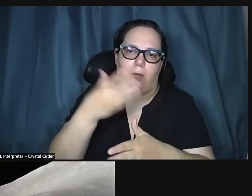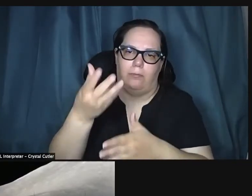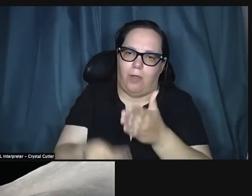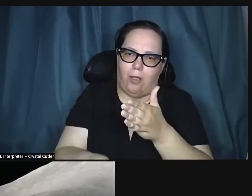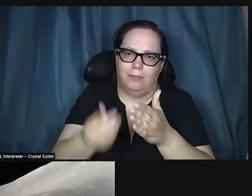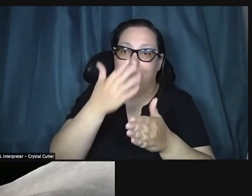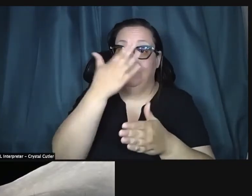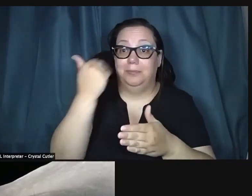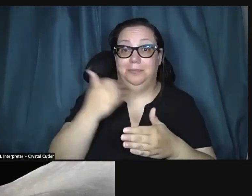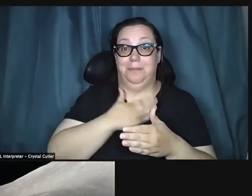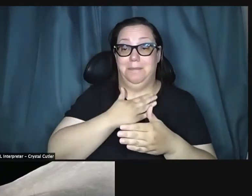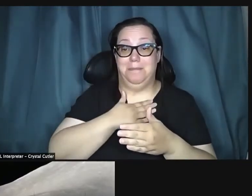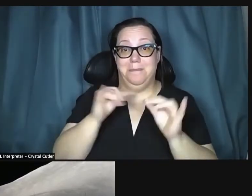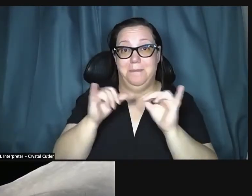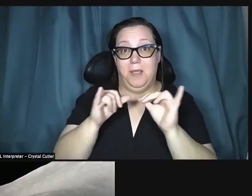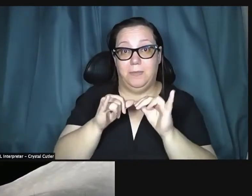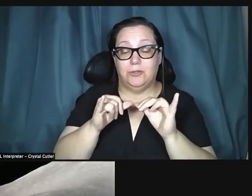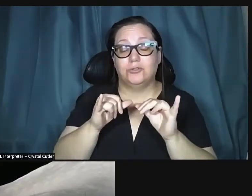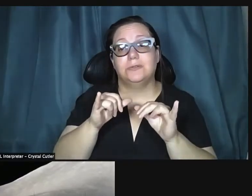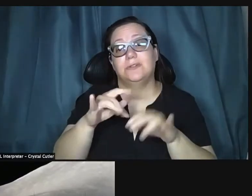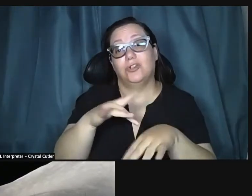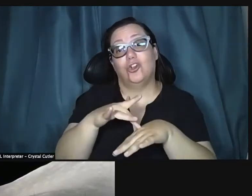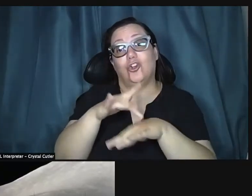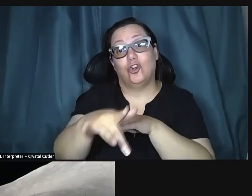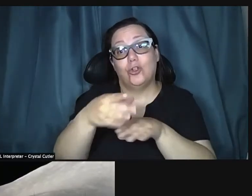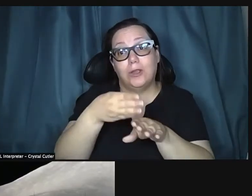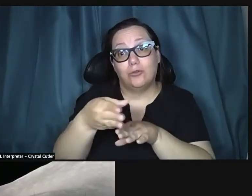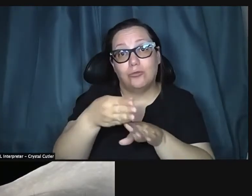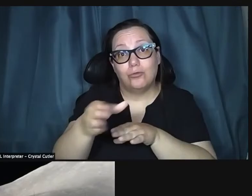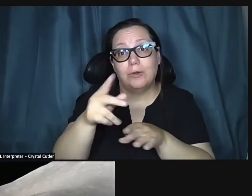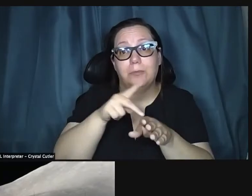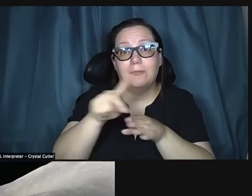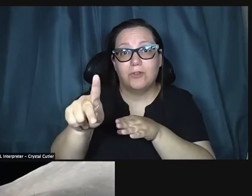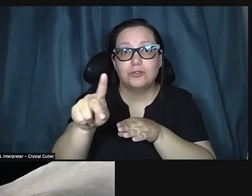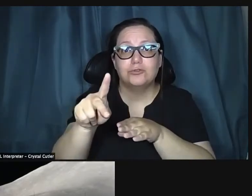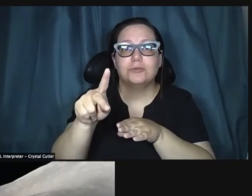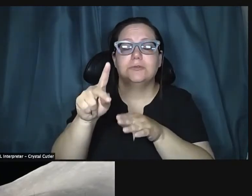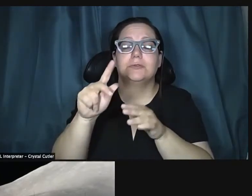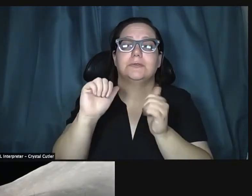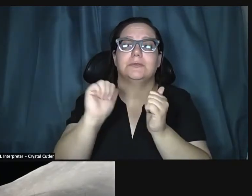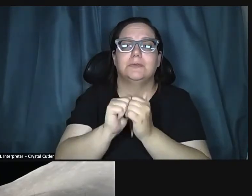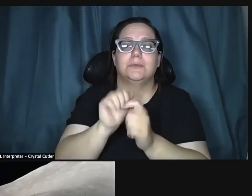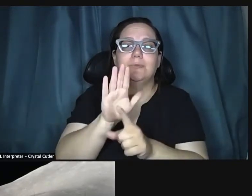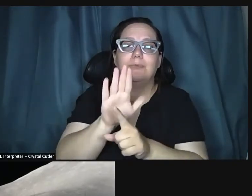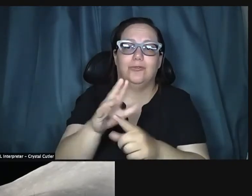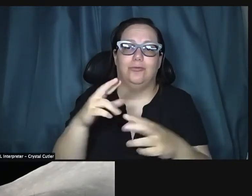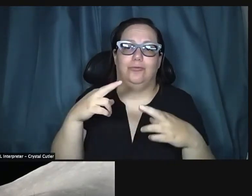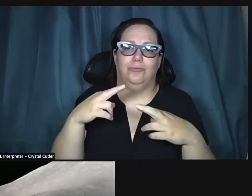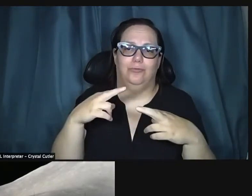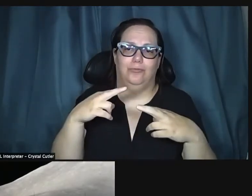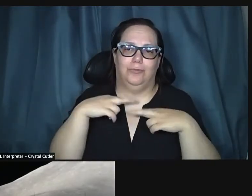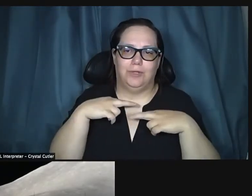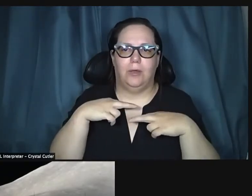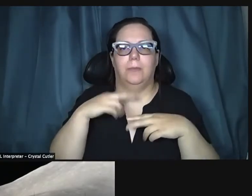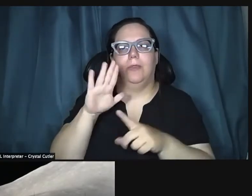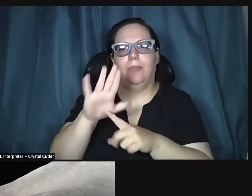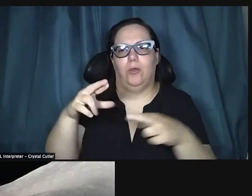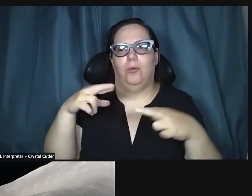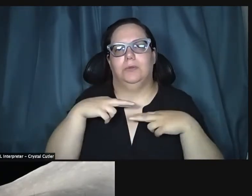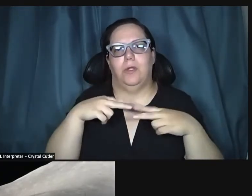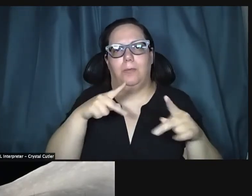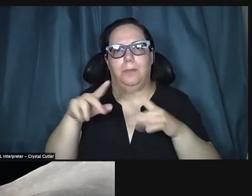metric is that an early career professional upon her retirement at their retirement party will